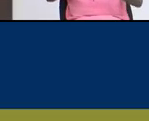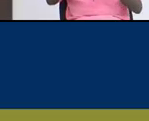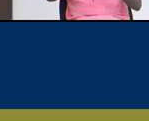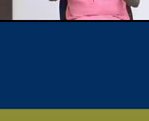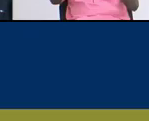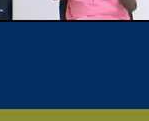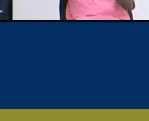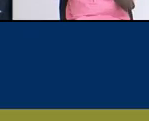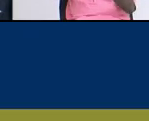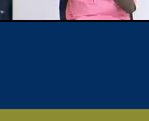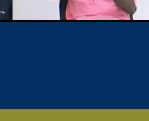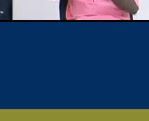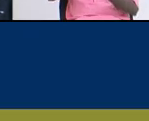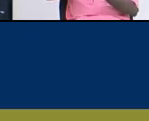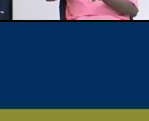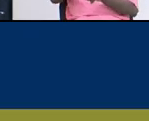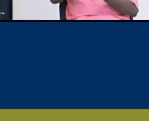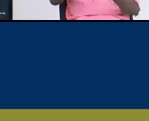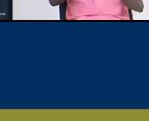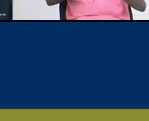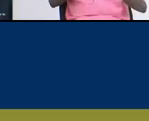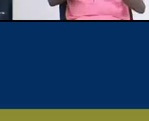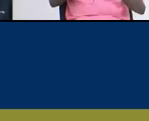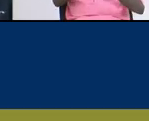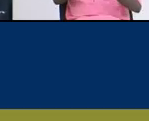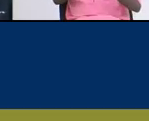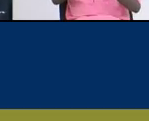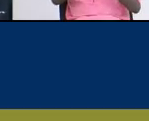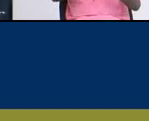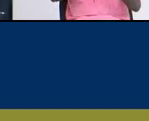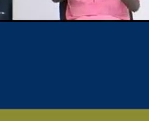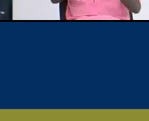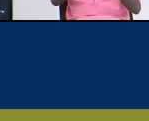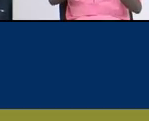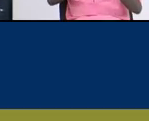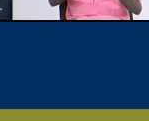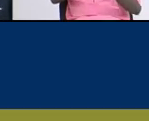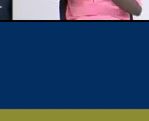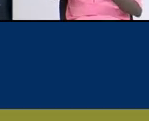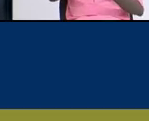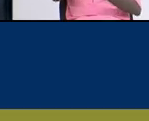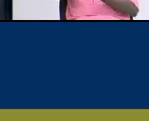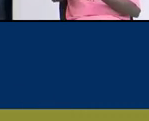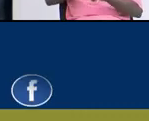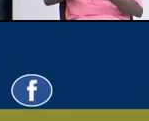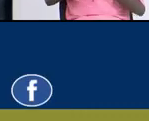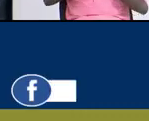Yes, I'm on my way. Let's let's make that quick because really that's not of